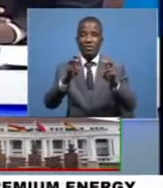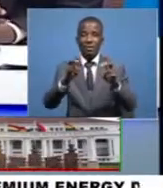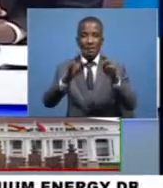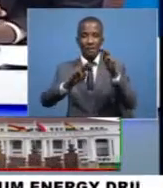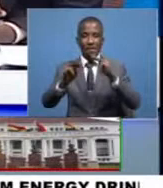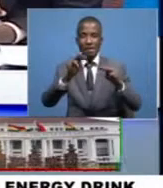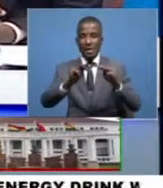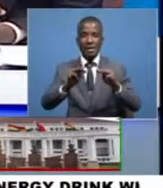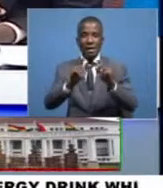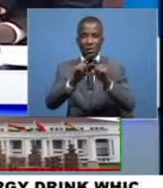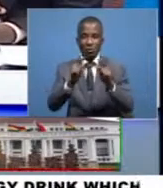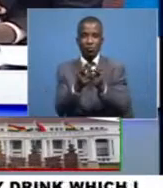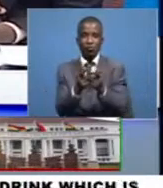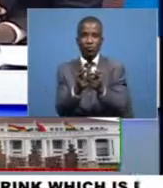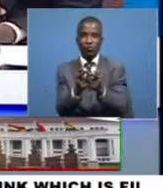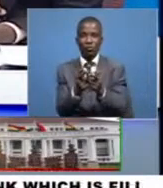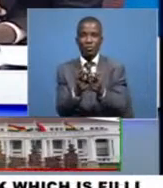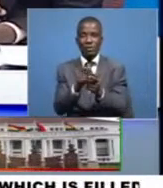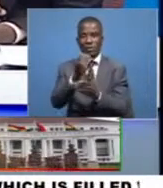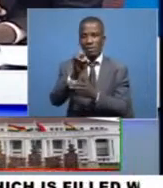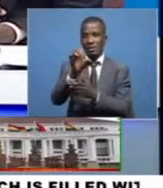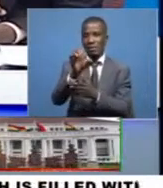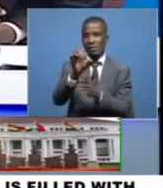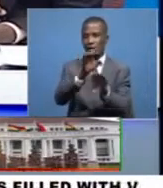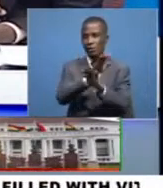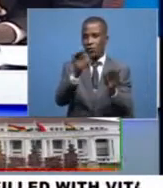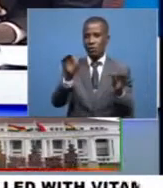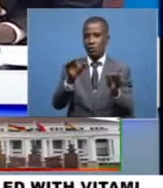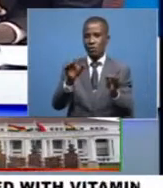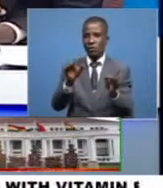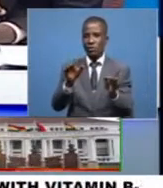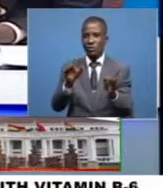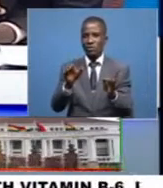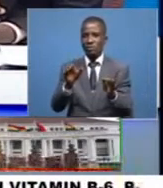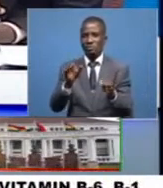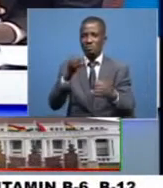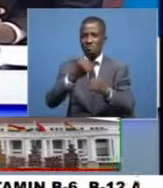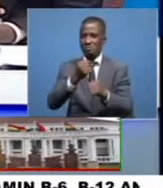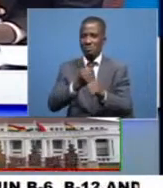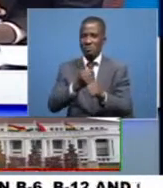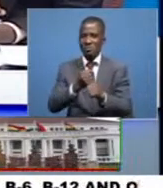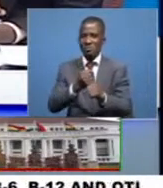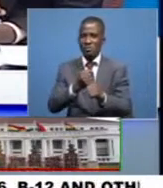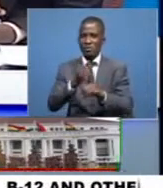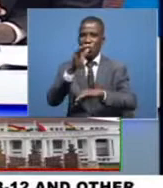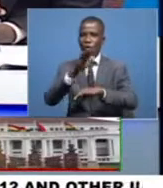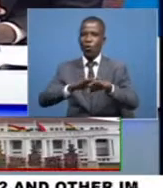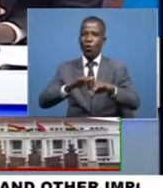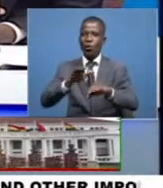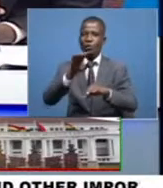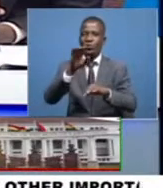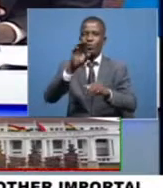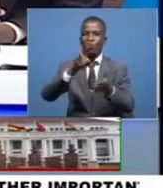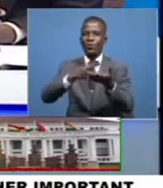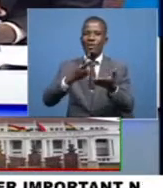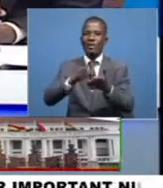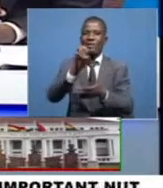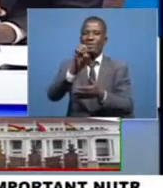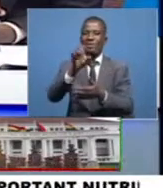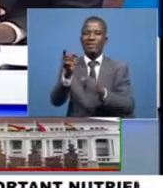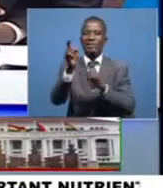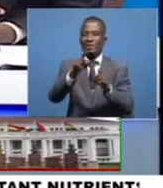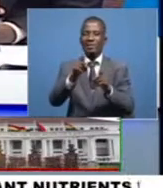the respondents did not constitute an election to adduce witness, and for that matter, present